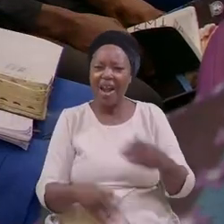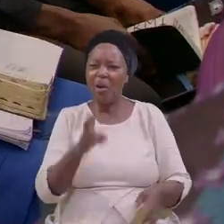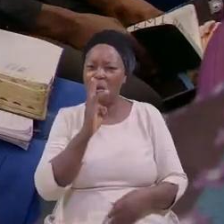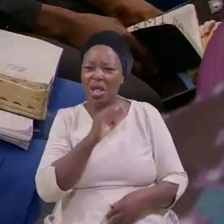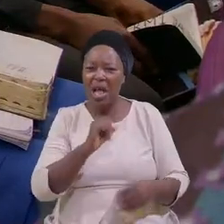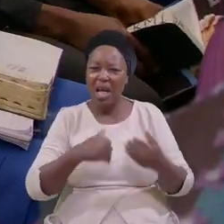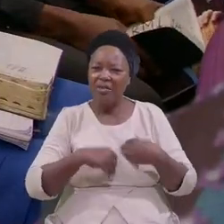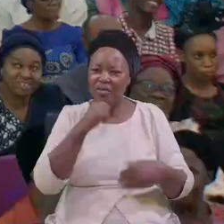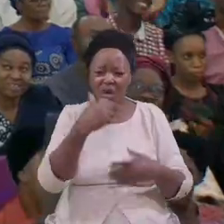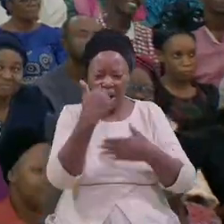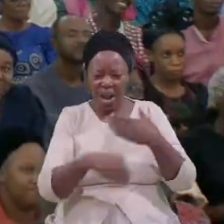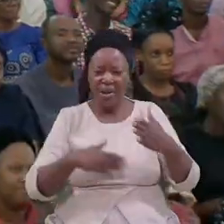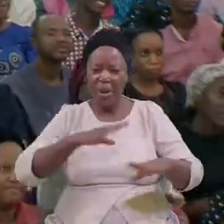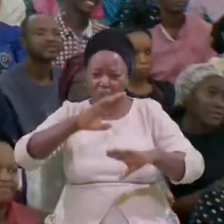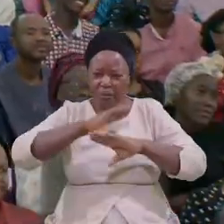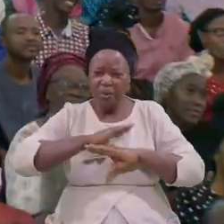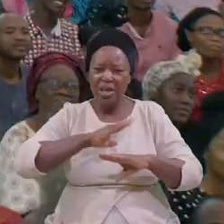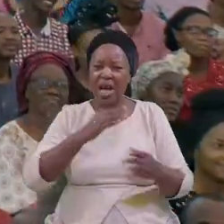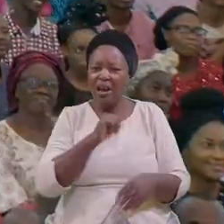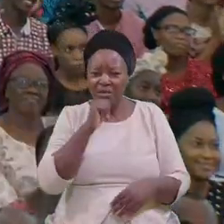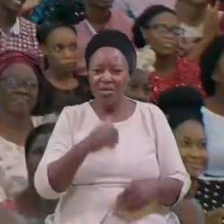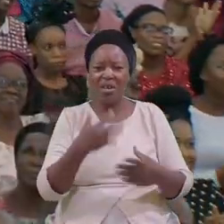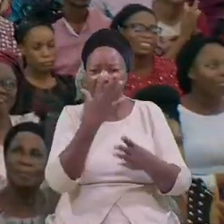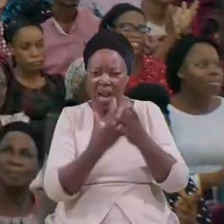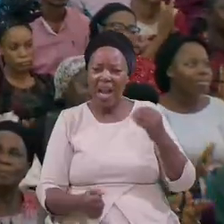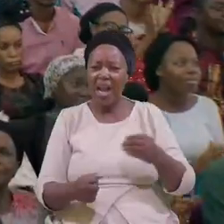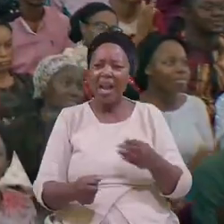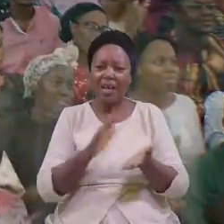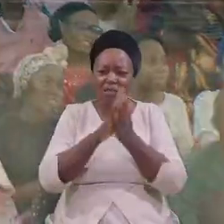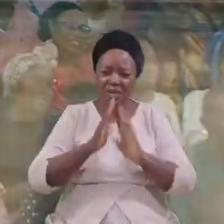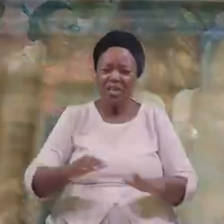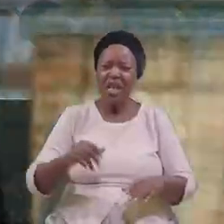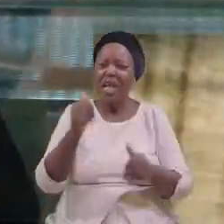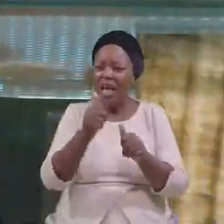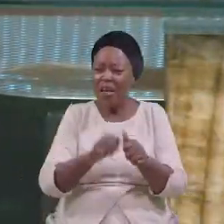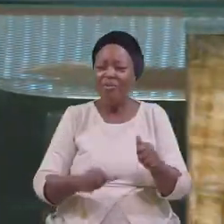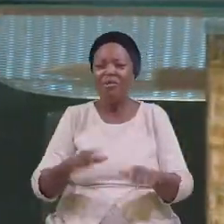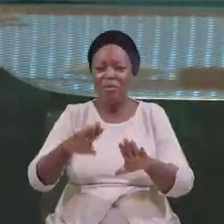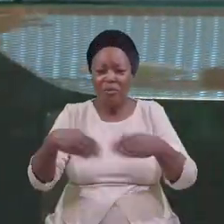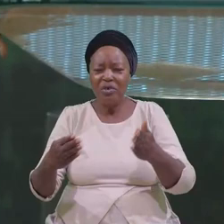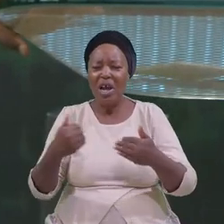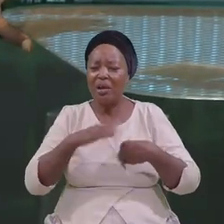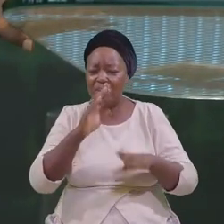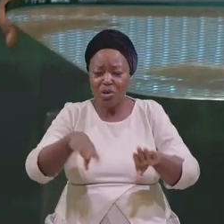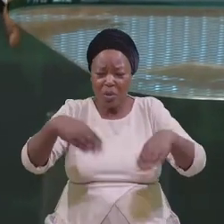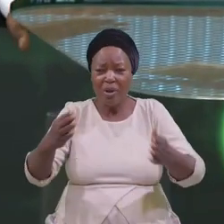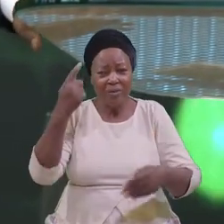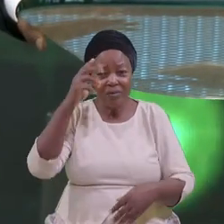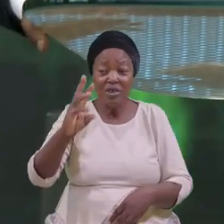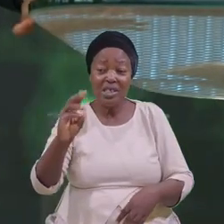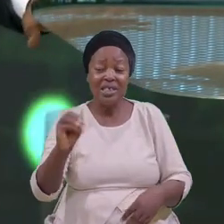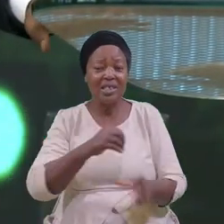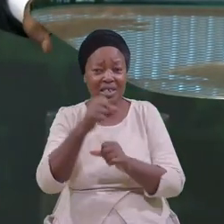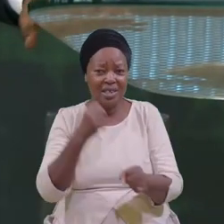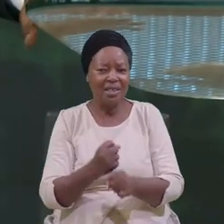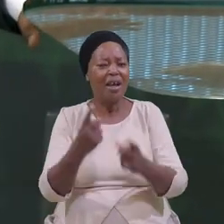lacked anything. Every provision has been supplied for 60 years.